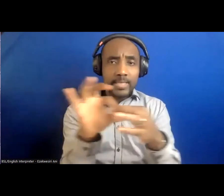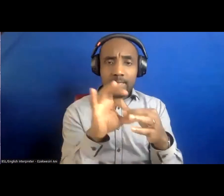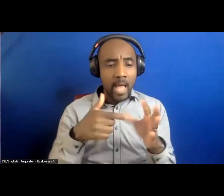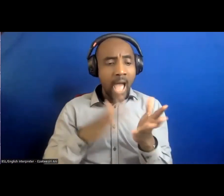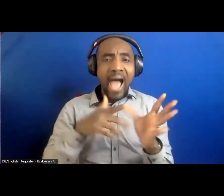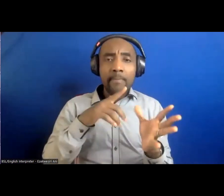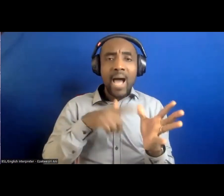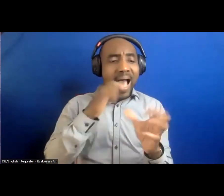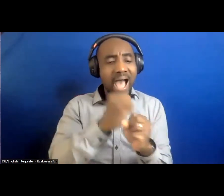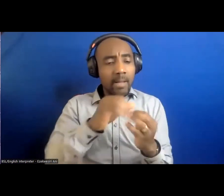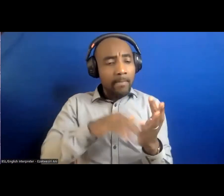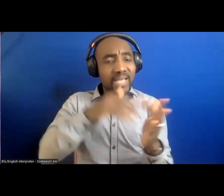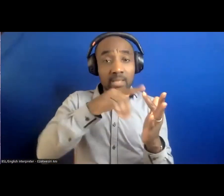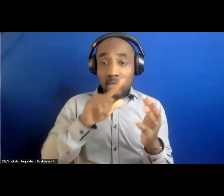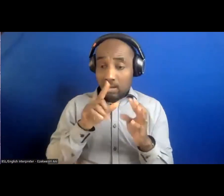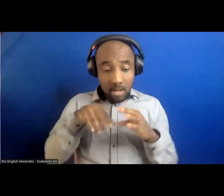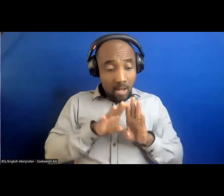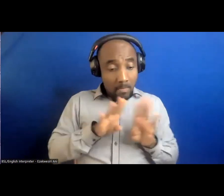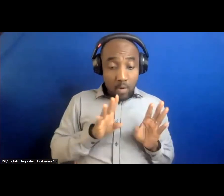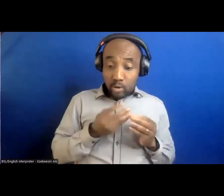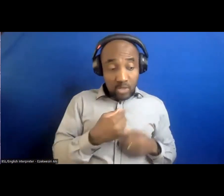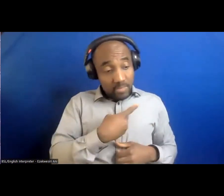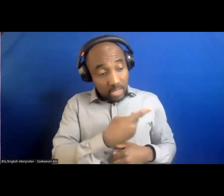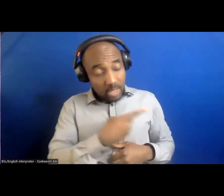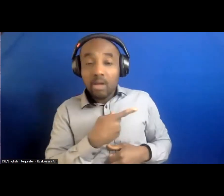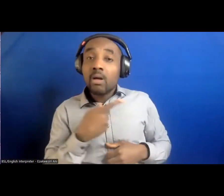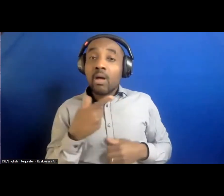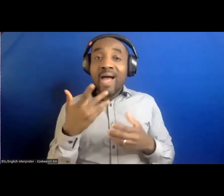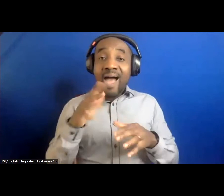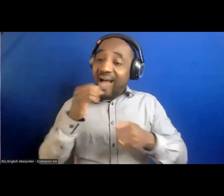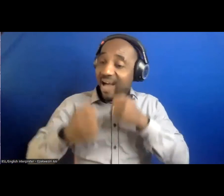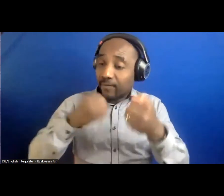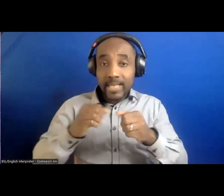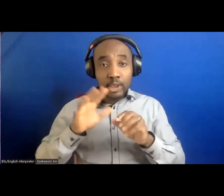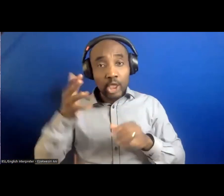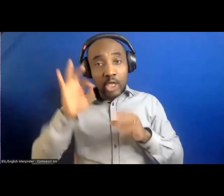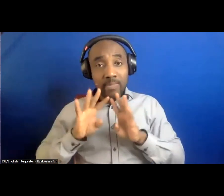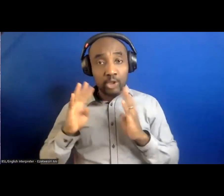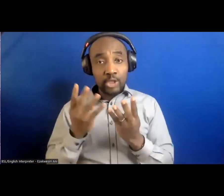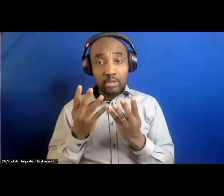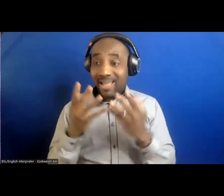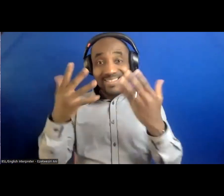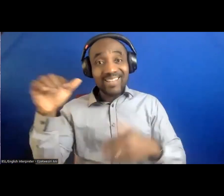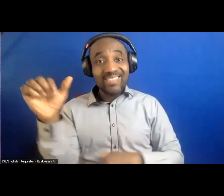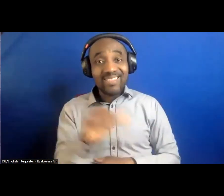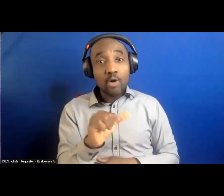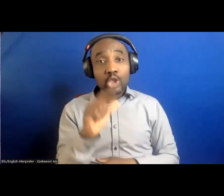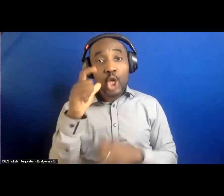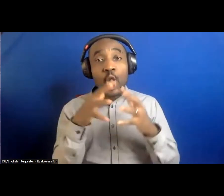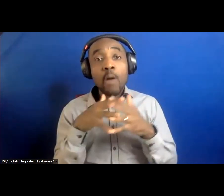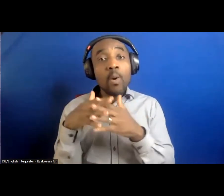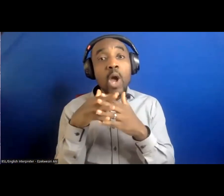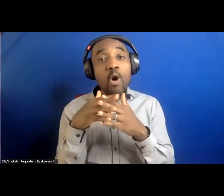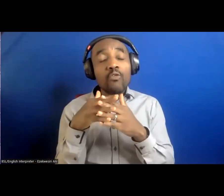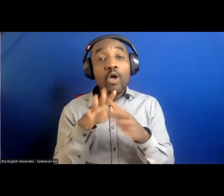my fellow board member chairing that athletes commission will see 10,000 of the Commonwealth sportsmen